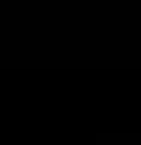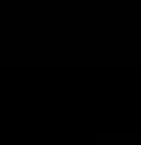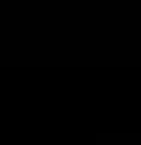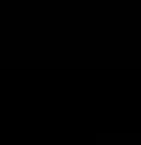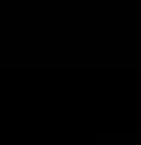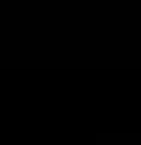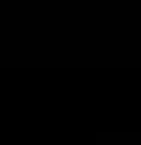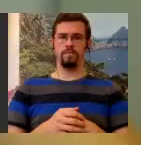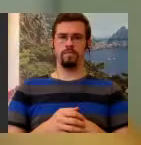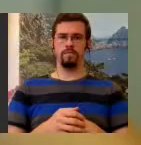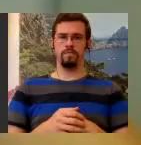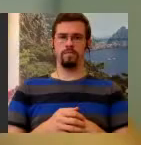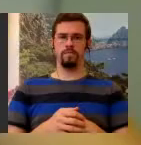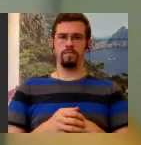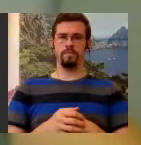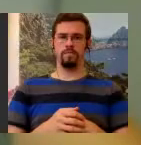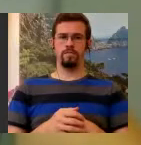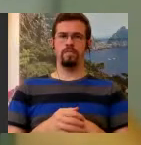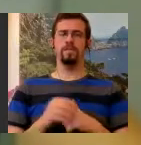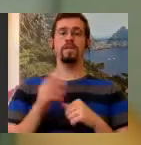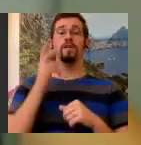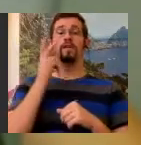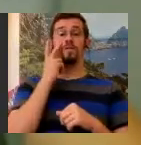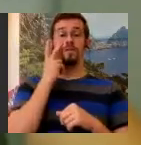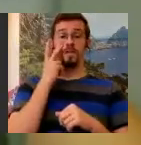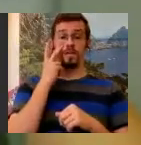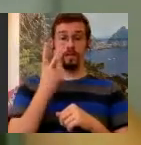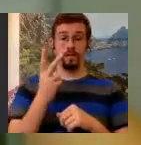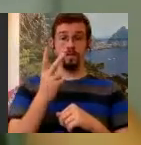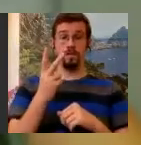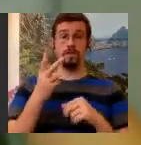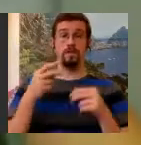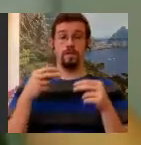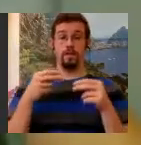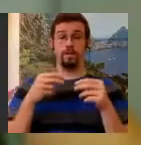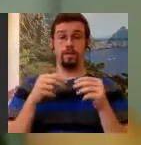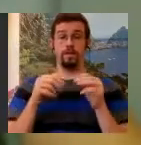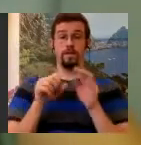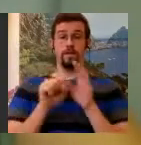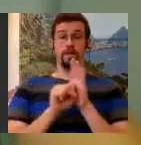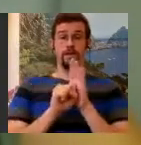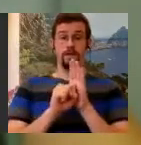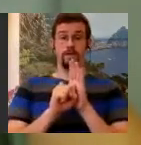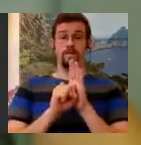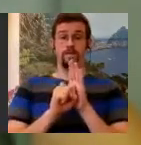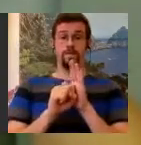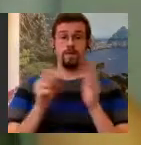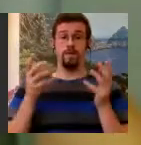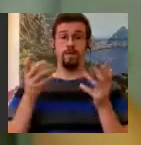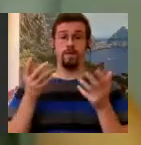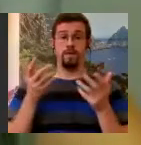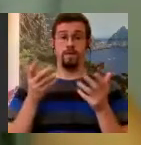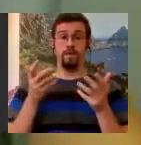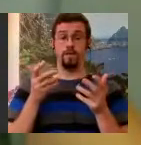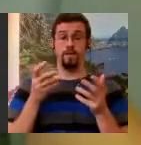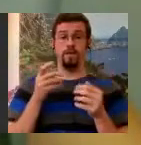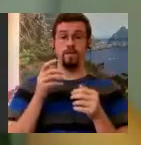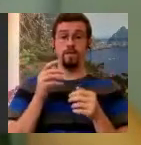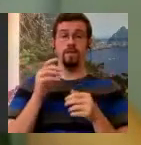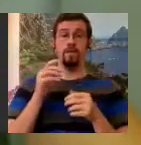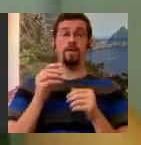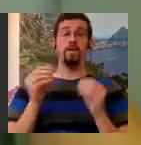Okay. Even in this case, the more glyphs are already in the drawing area, the less hints you